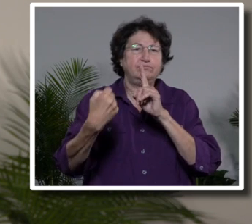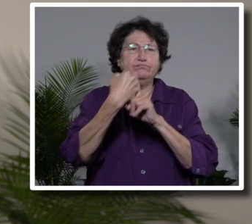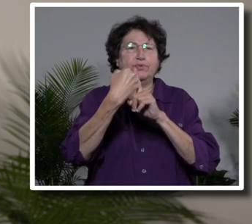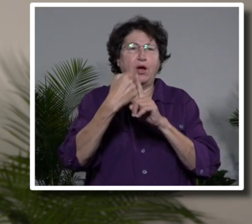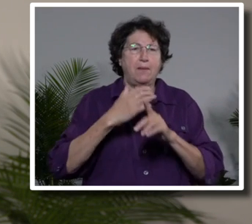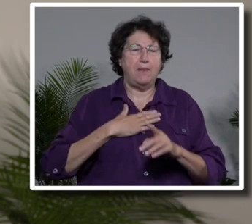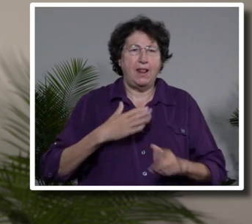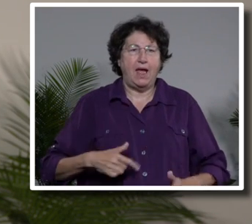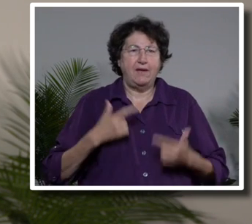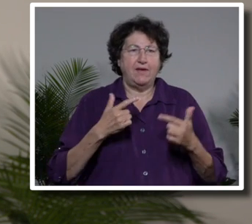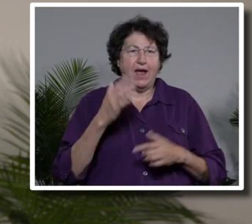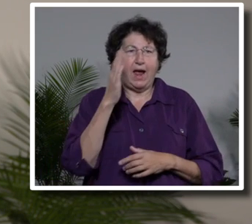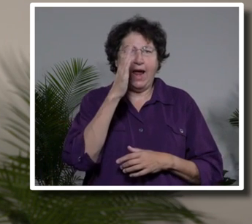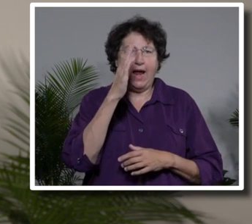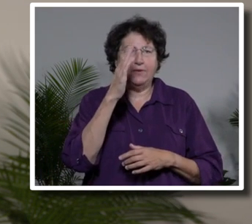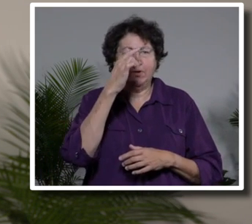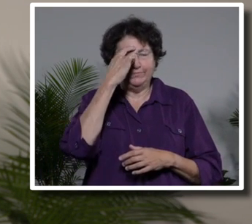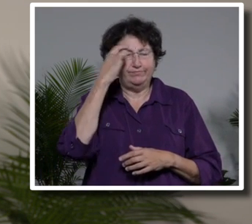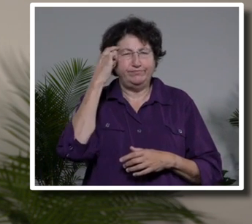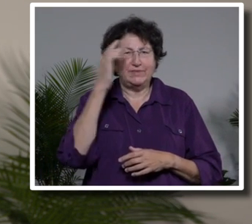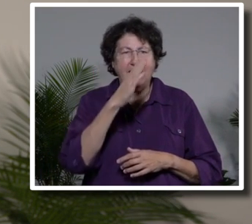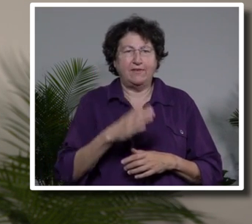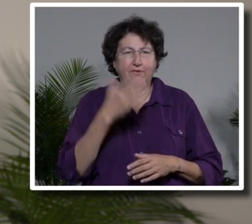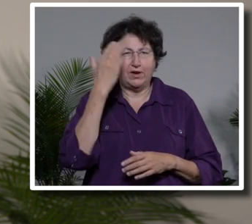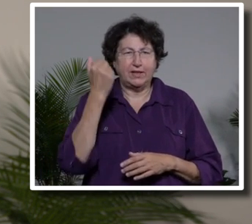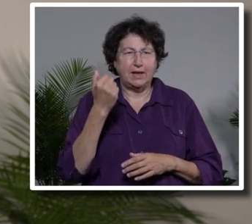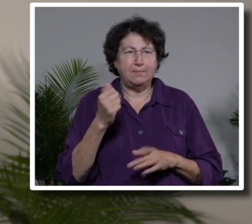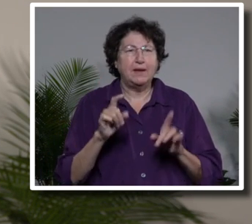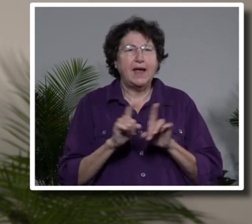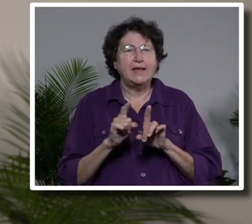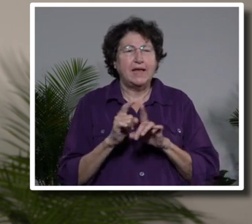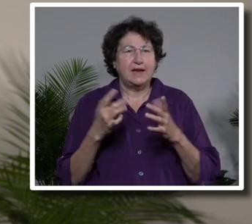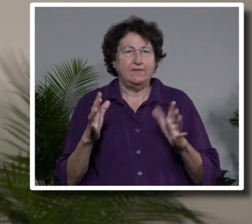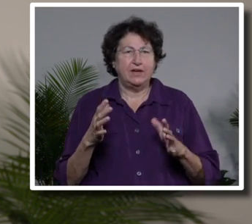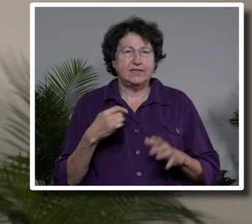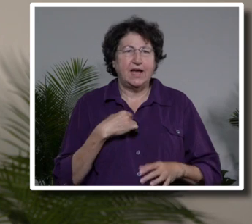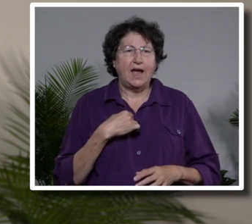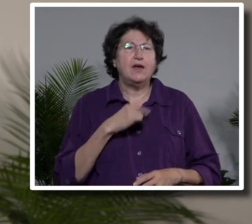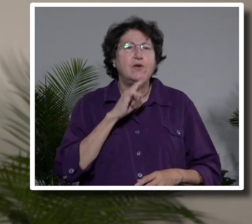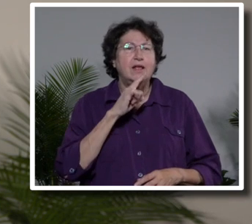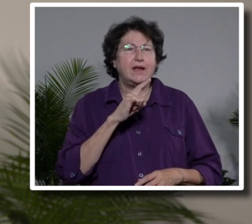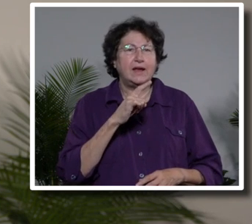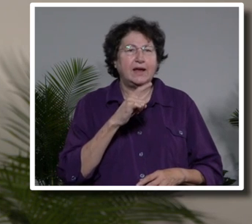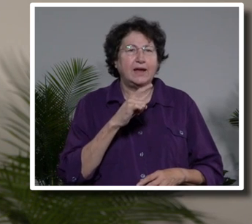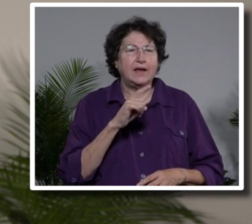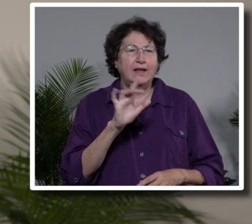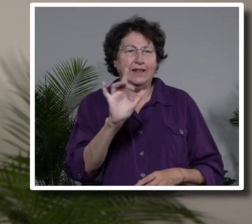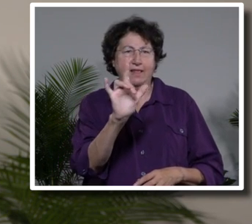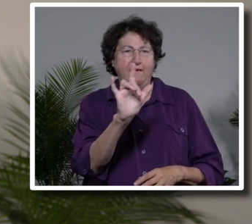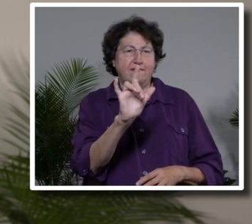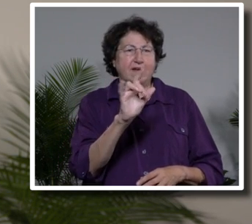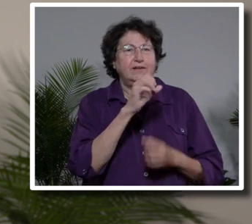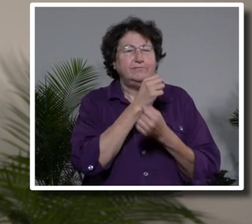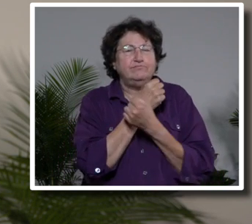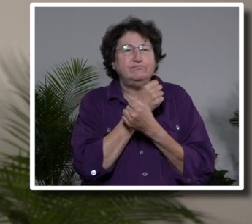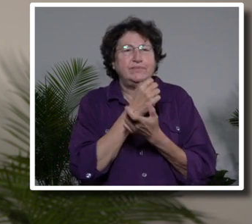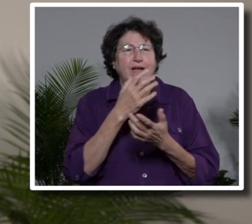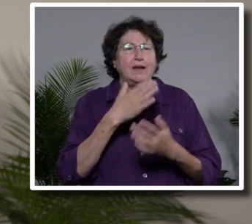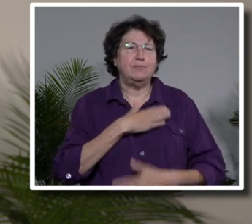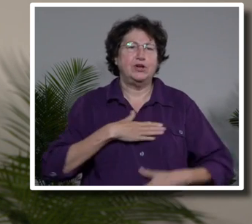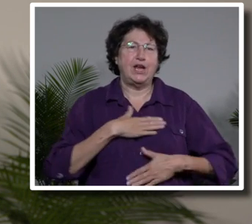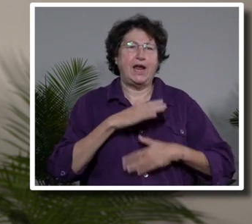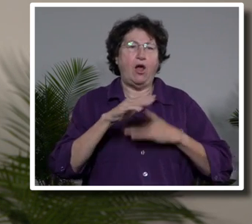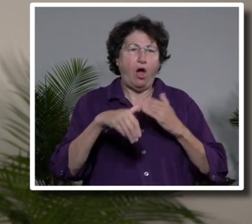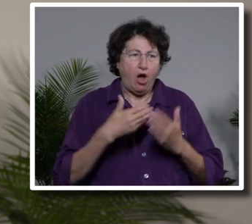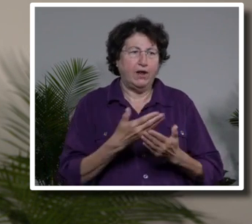As I close and say goodbye to everyone watching this, I just want to say that I love and appreciate all of you. All of you